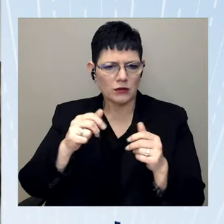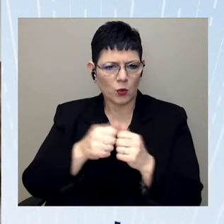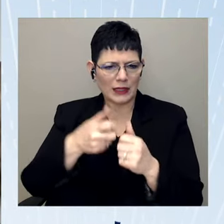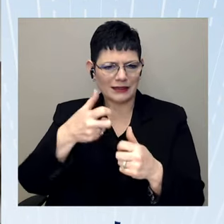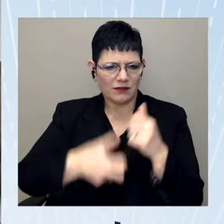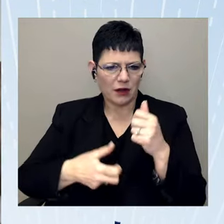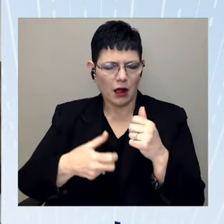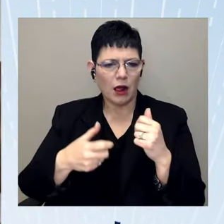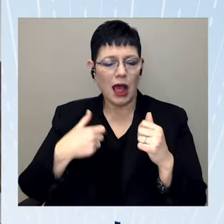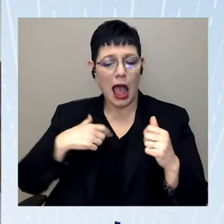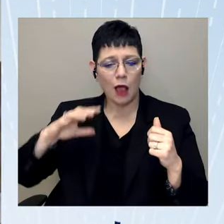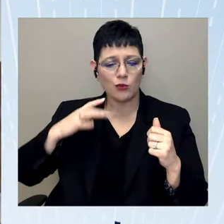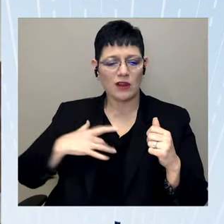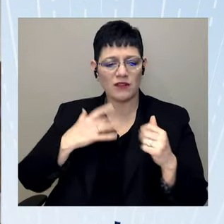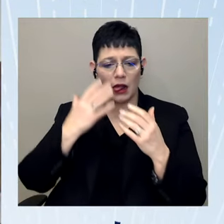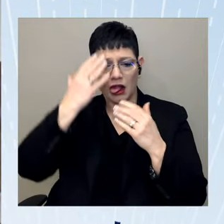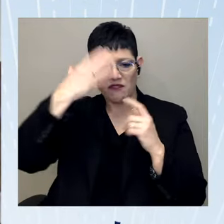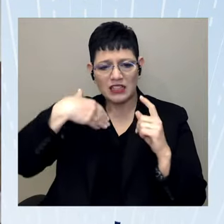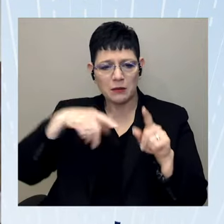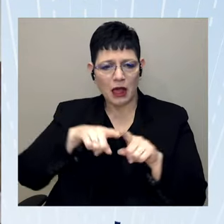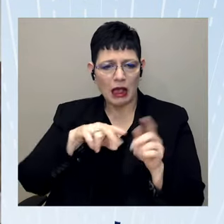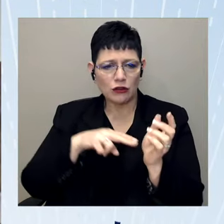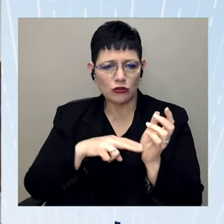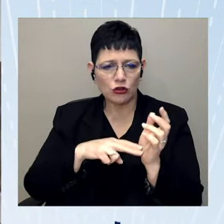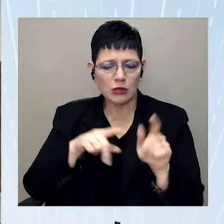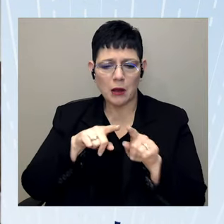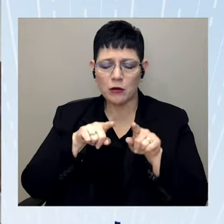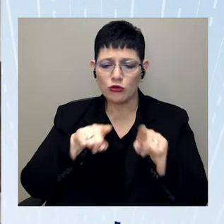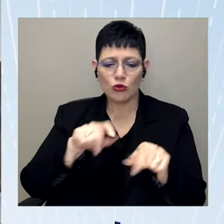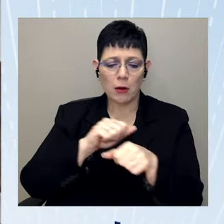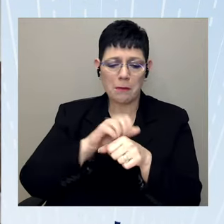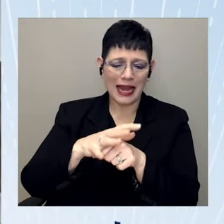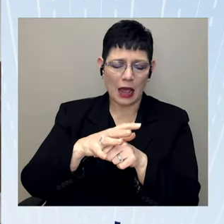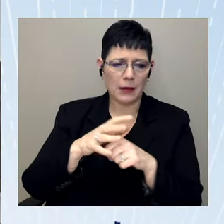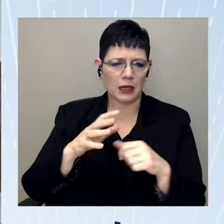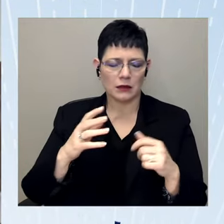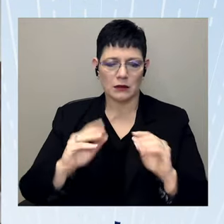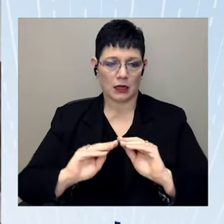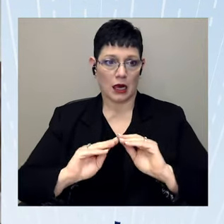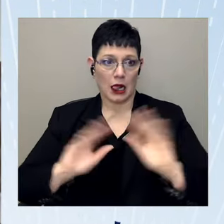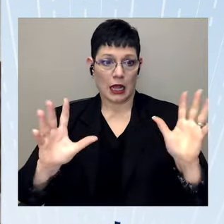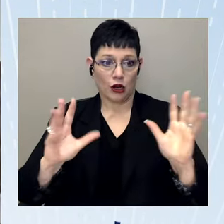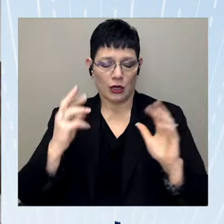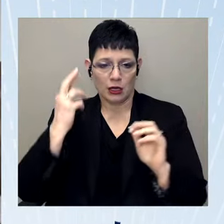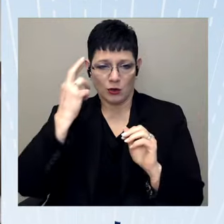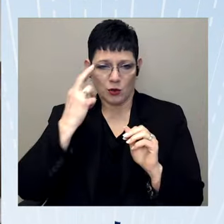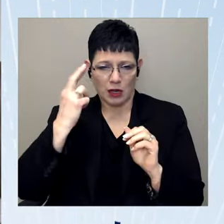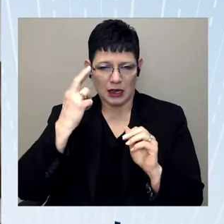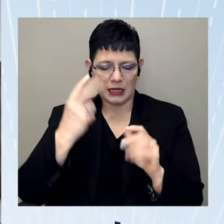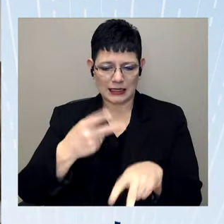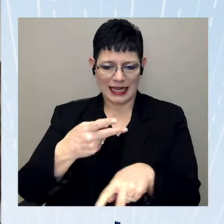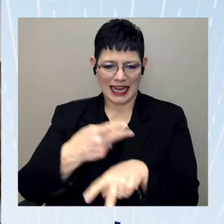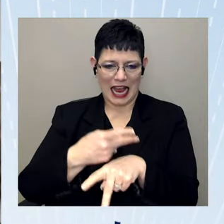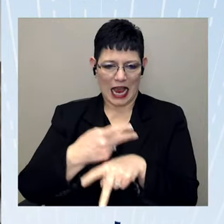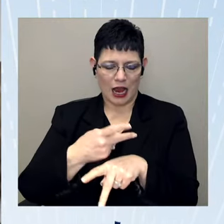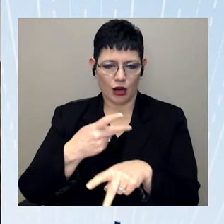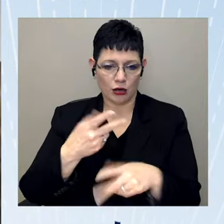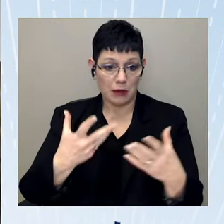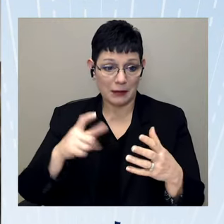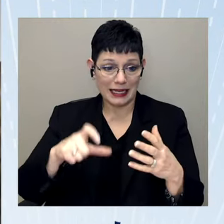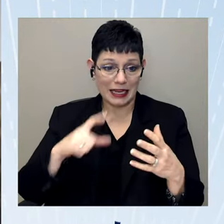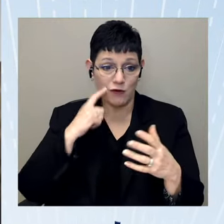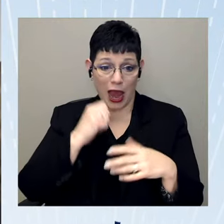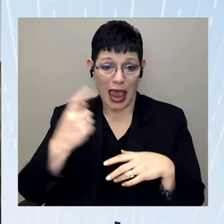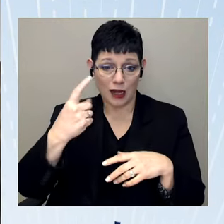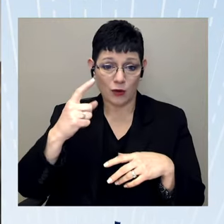invisible. But in the pandemic made it so clear the need for care that can suddenly beset any of us. We are celebrated as